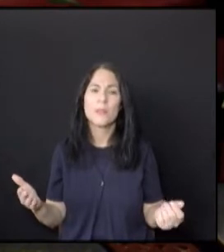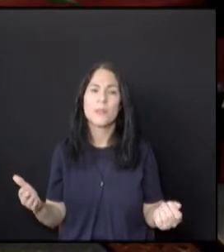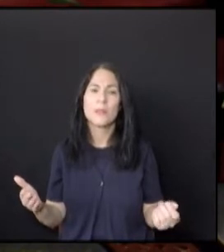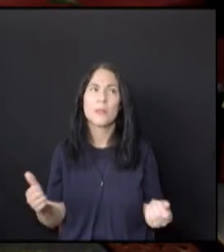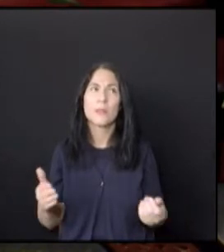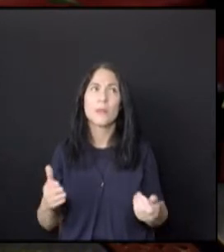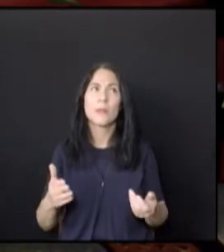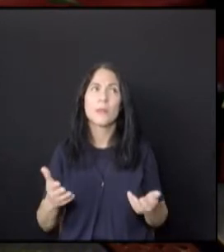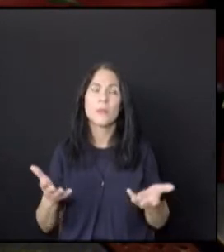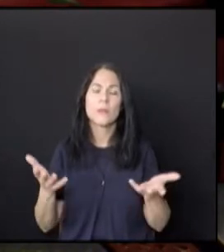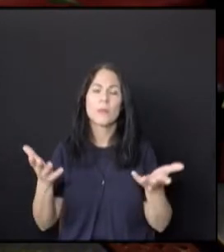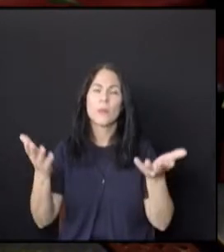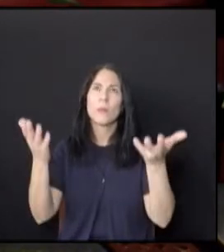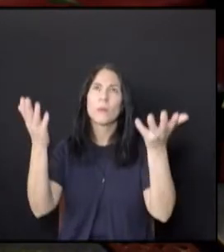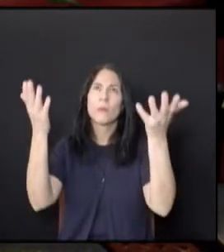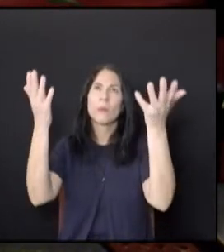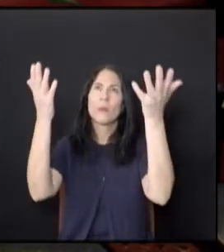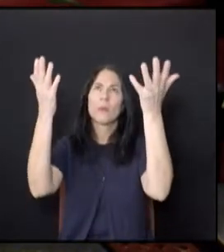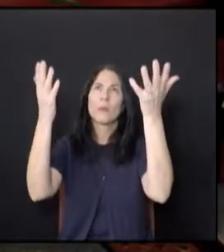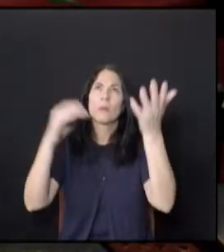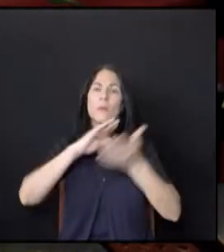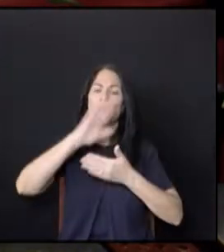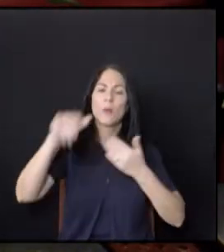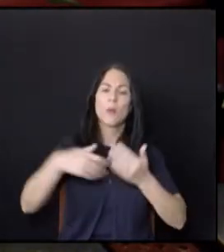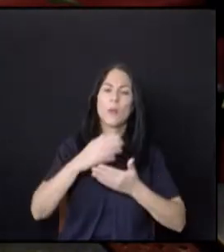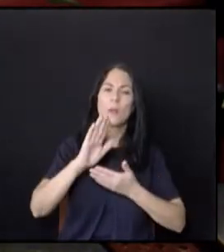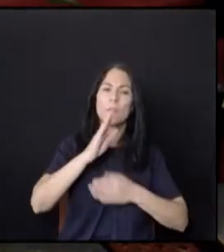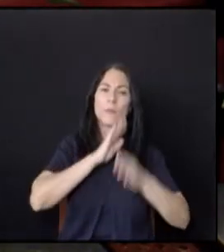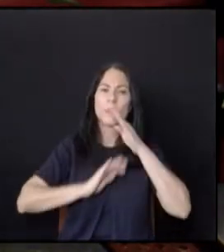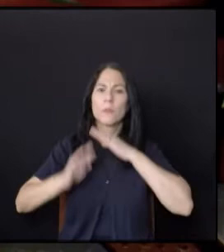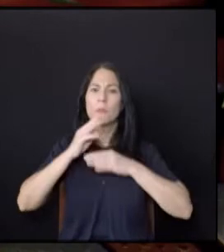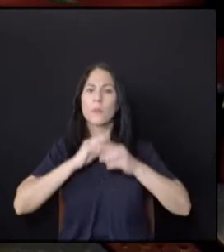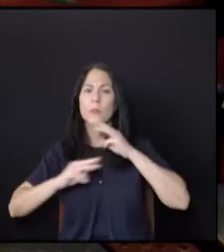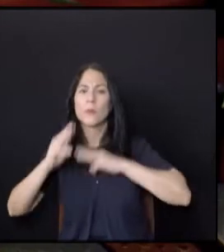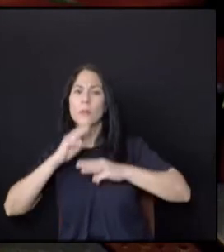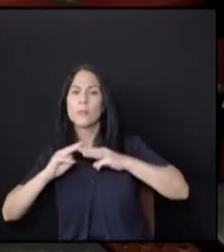Hold them like this. Hold them like this.